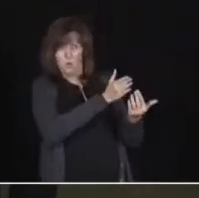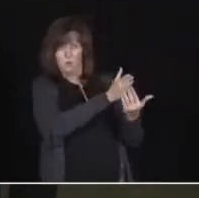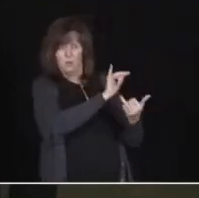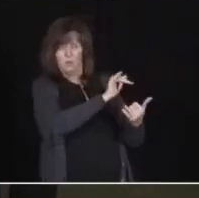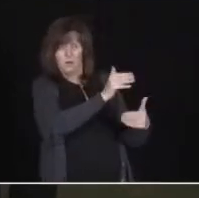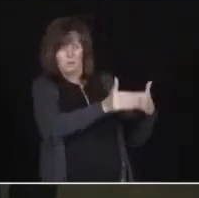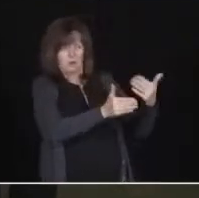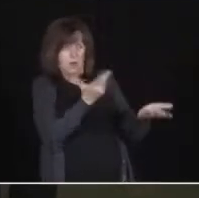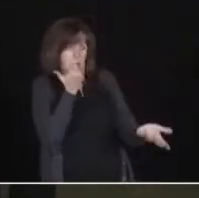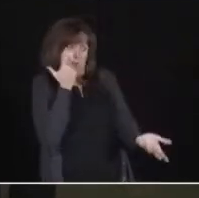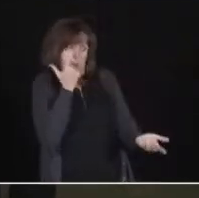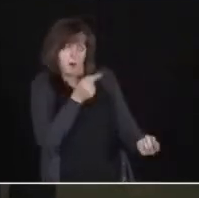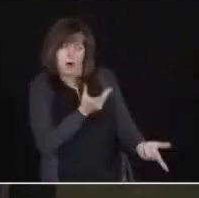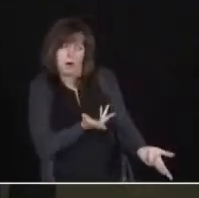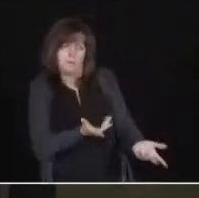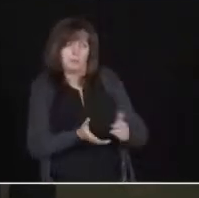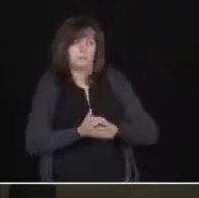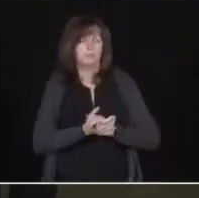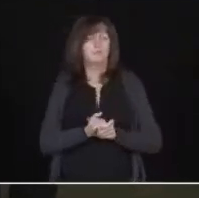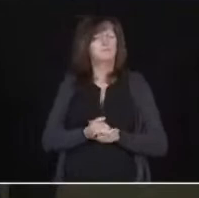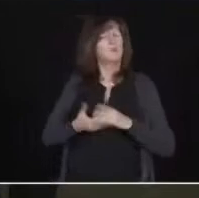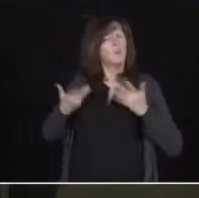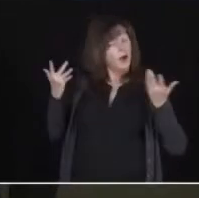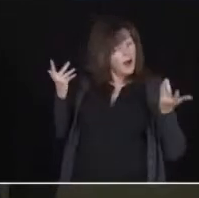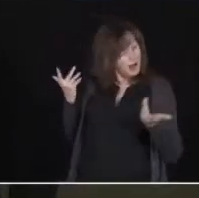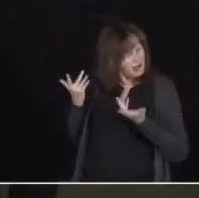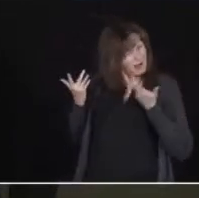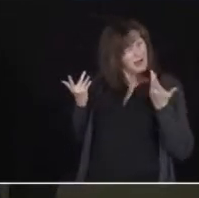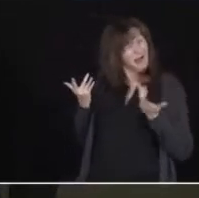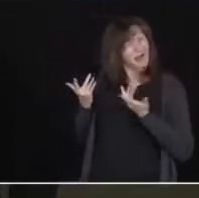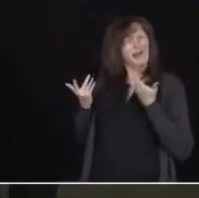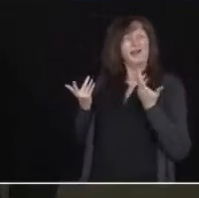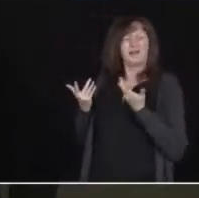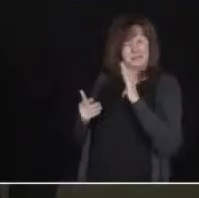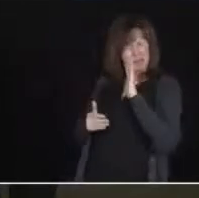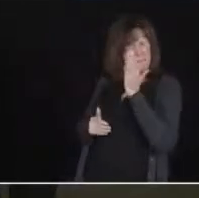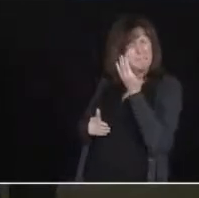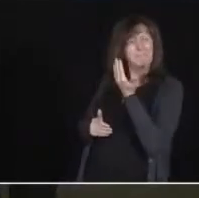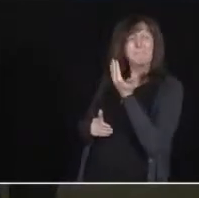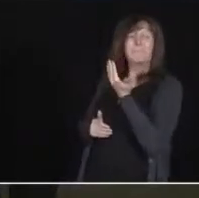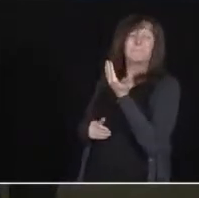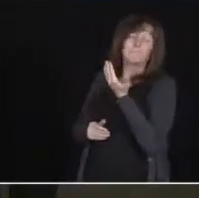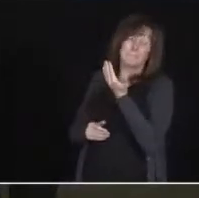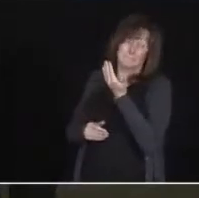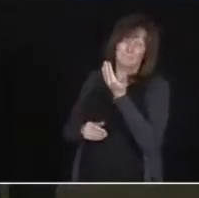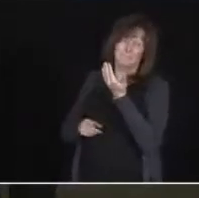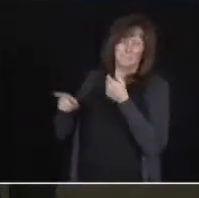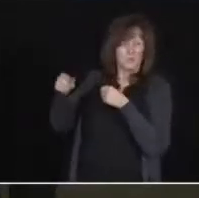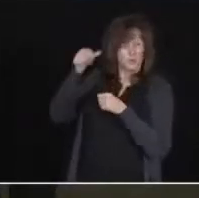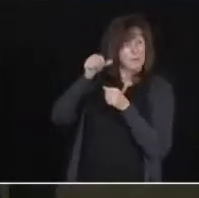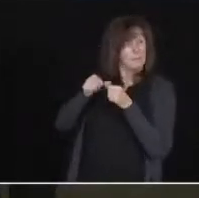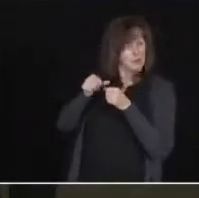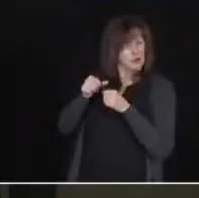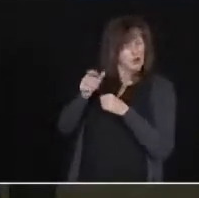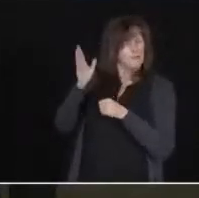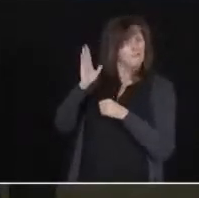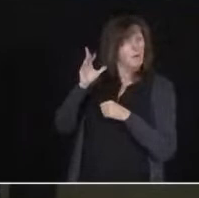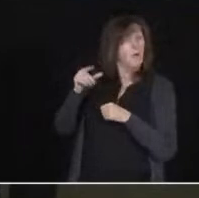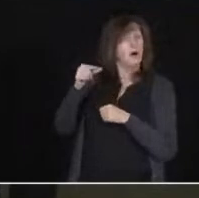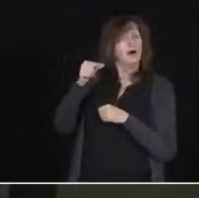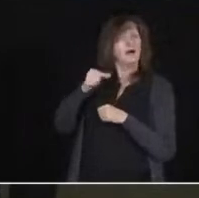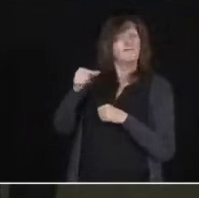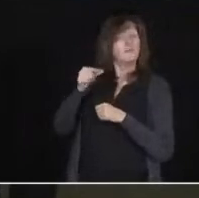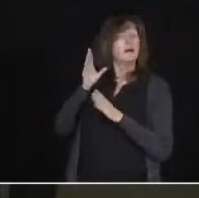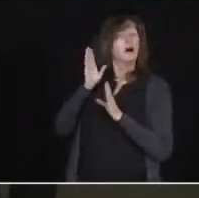Well, it certainly looks like the days when your government was embroiled in patronage scandals not so long